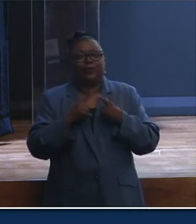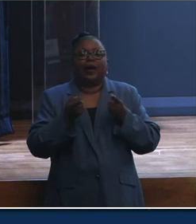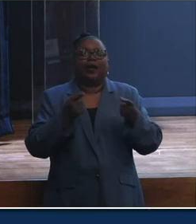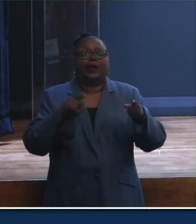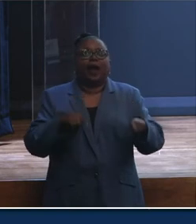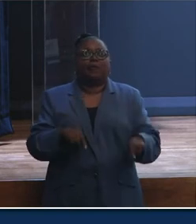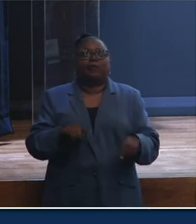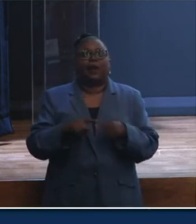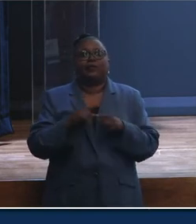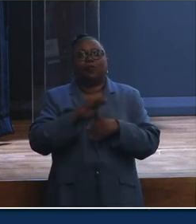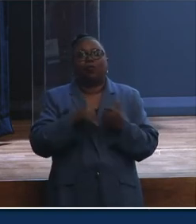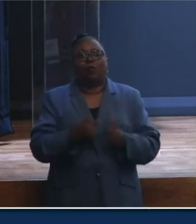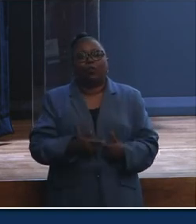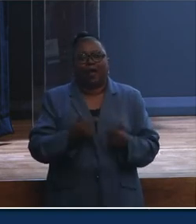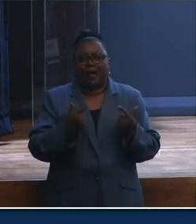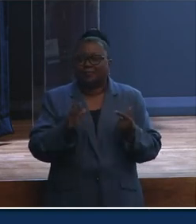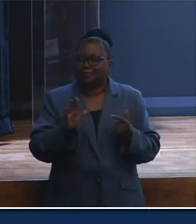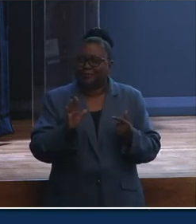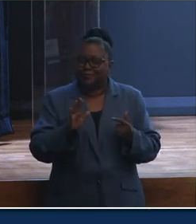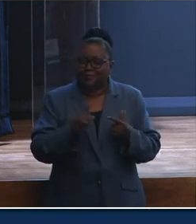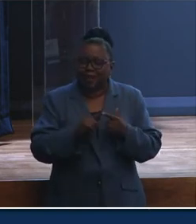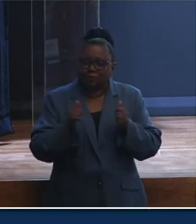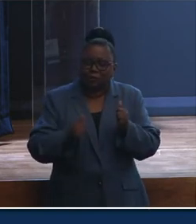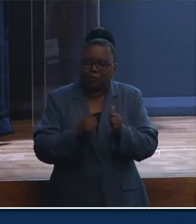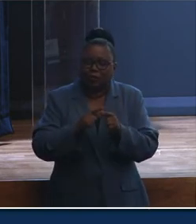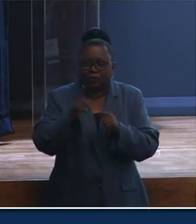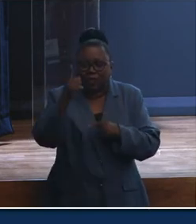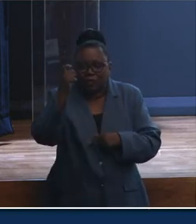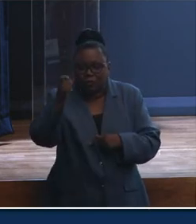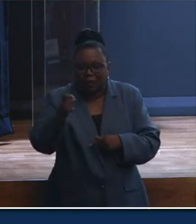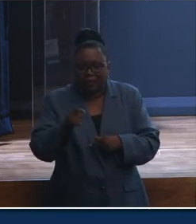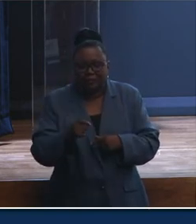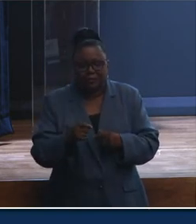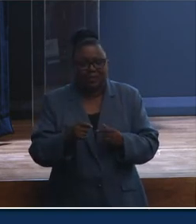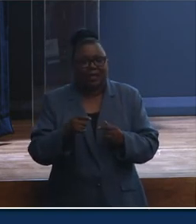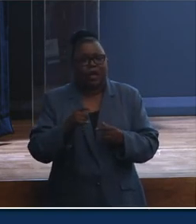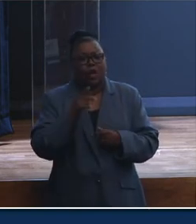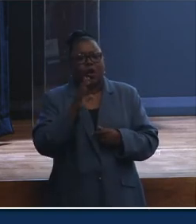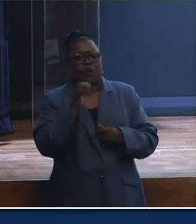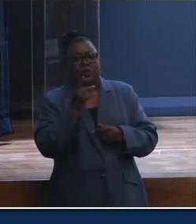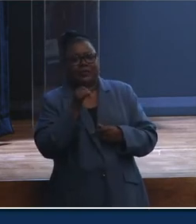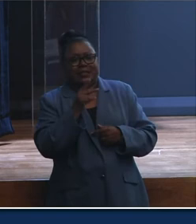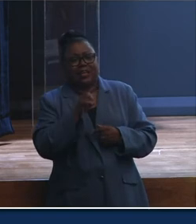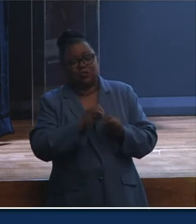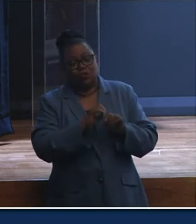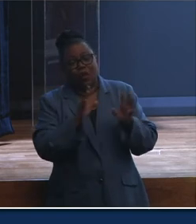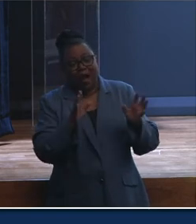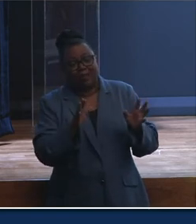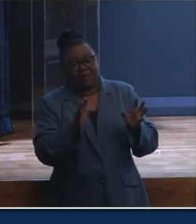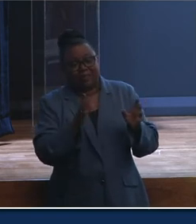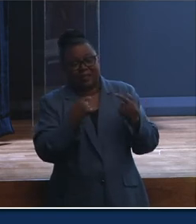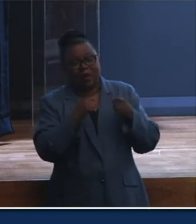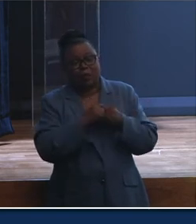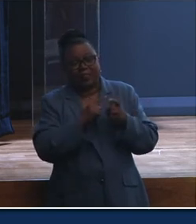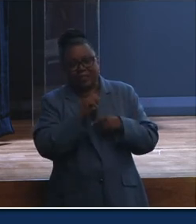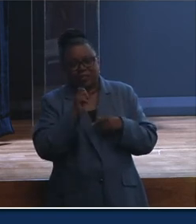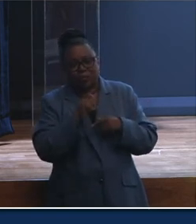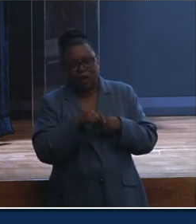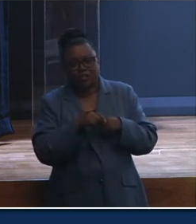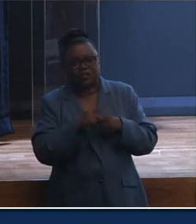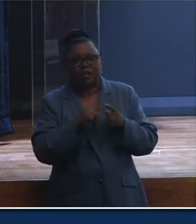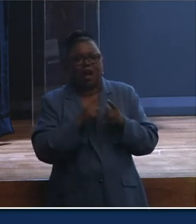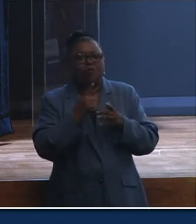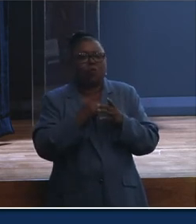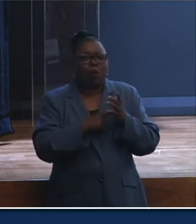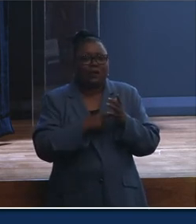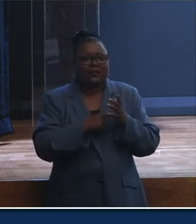compromise essentially their whole life in pursuit of their dreams. Christine, You obviously come at this question of